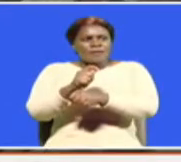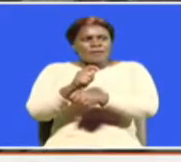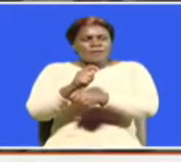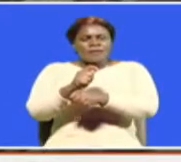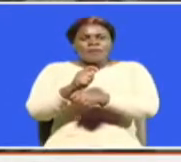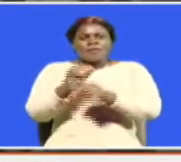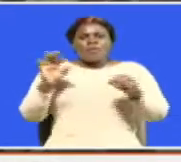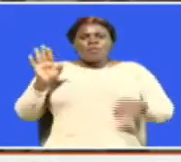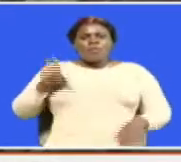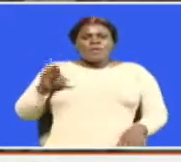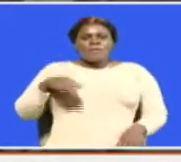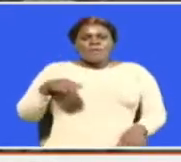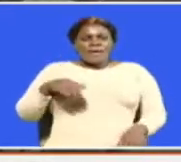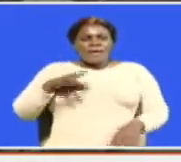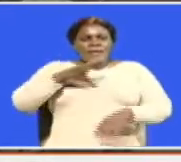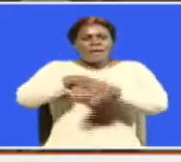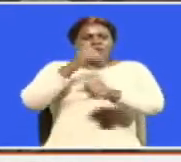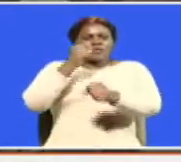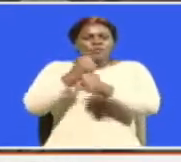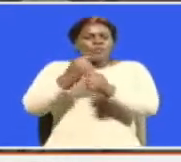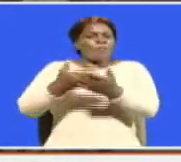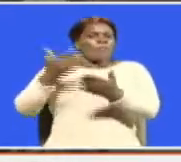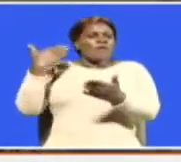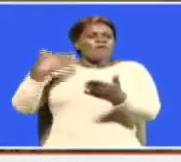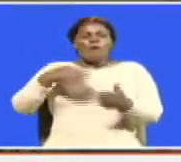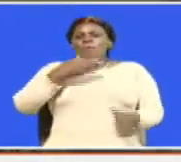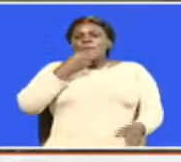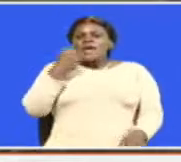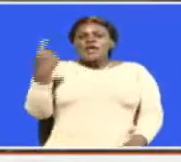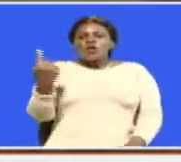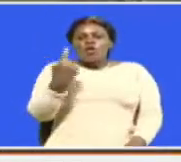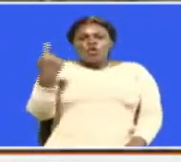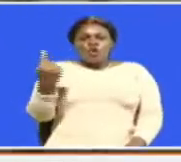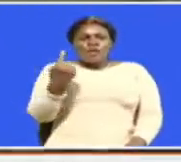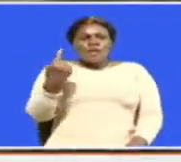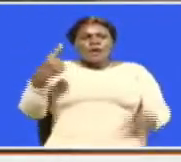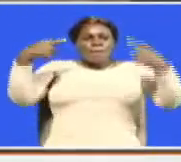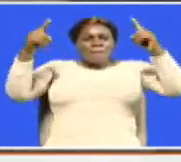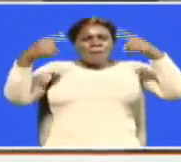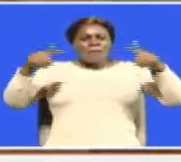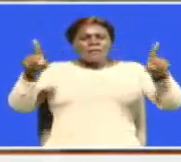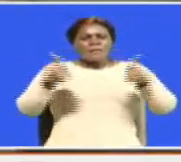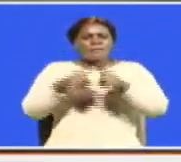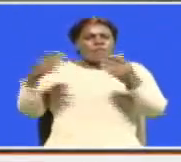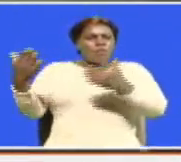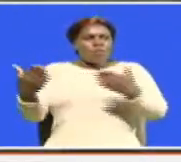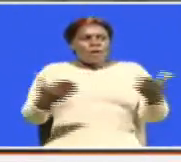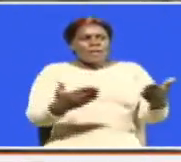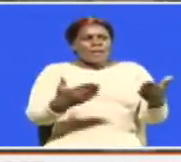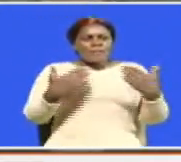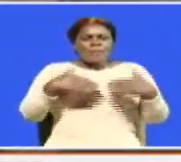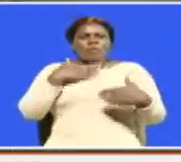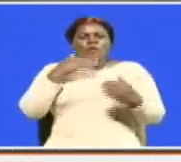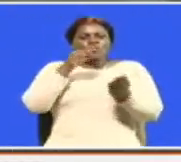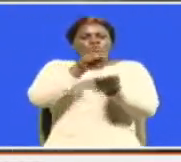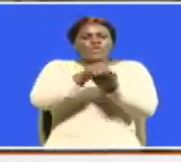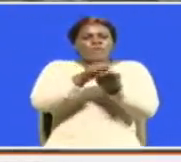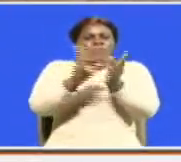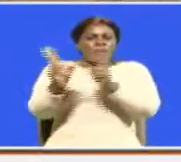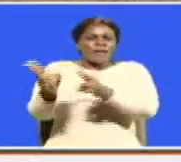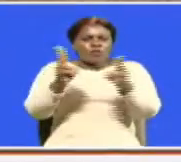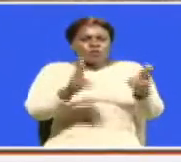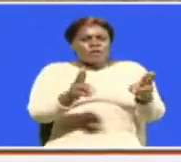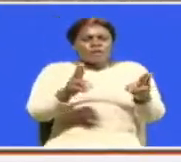to say, women taking on duties that were a preserve of men and excelling has been welcomed by those keen to preserve their